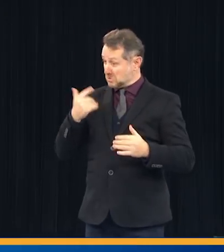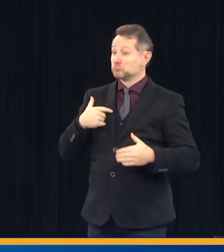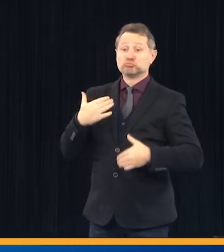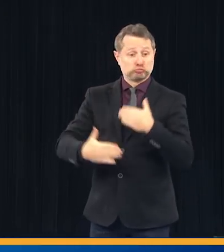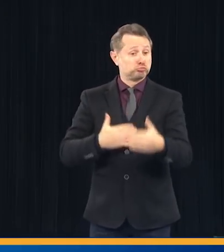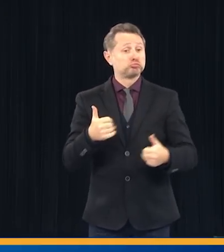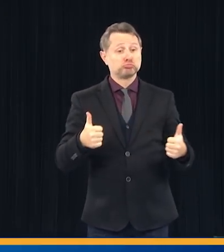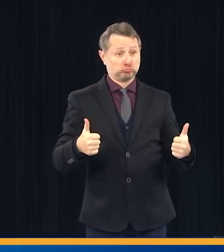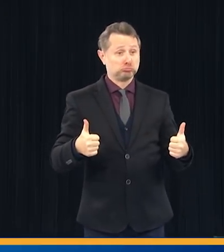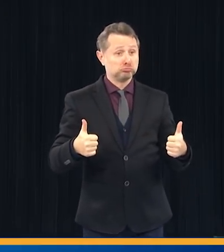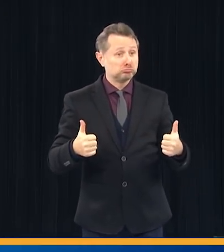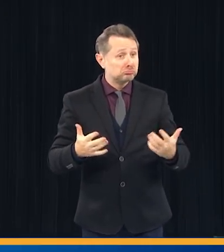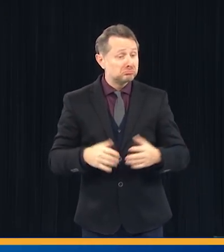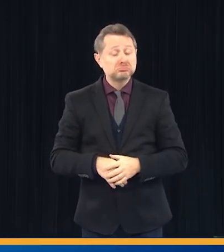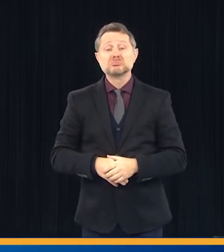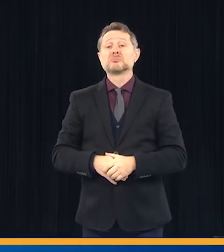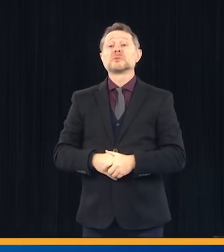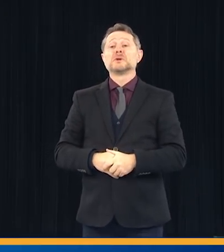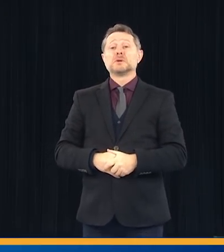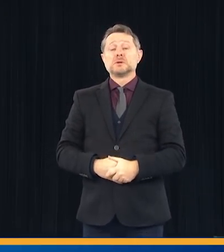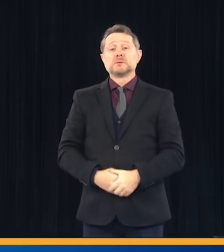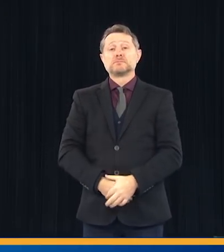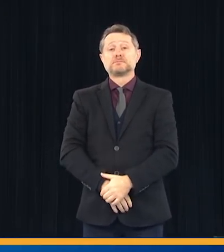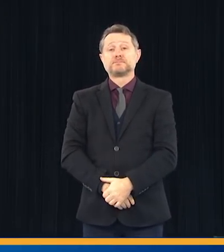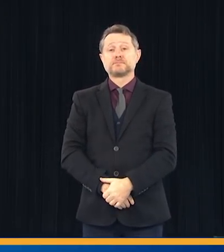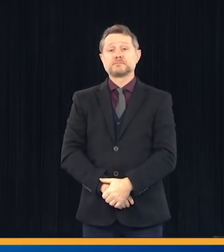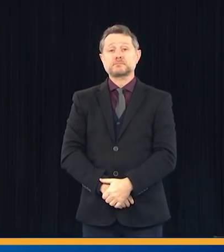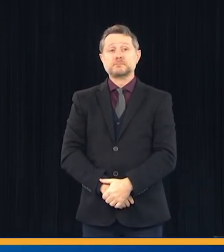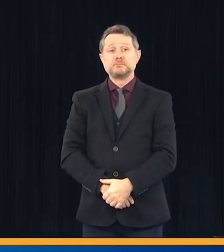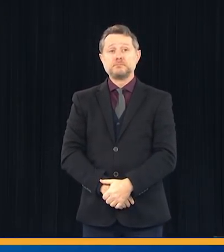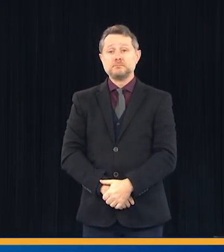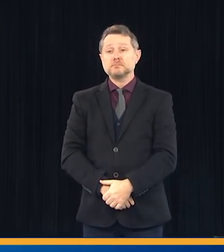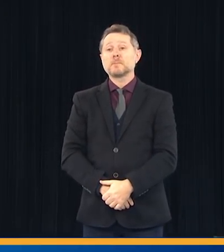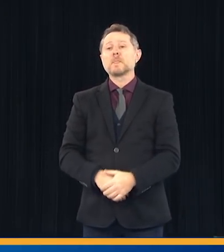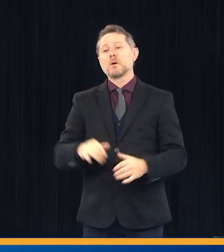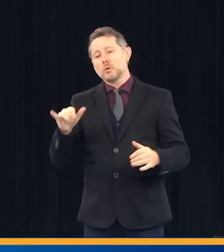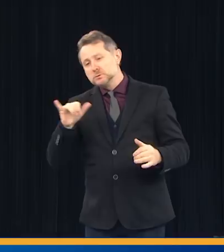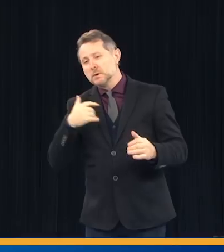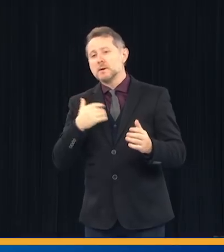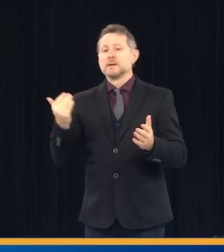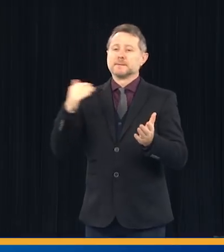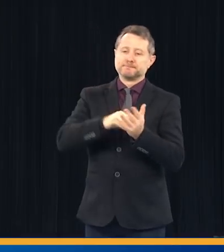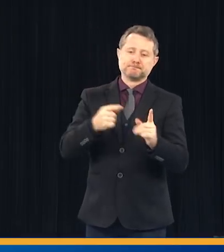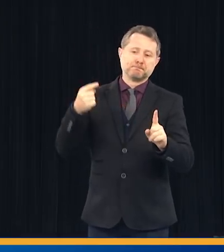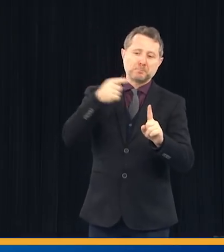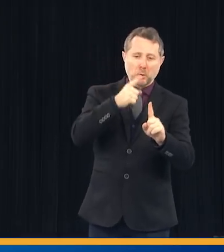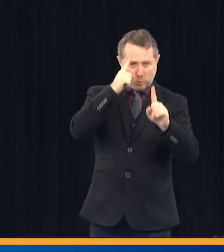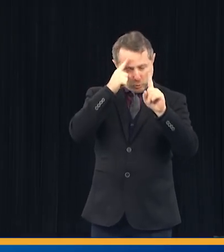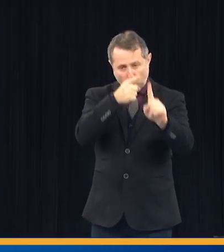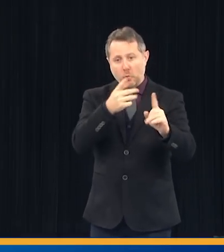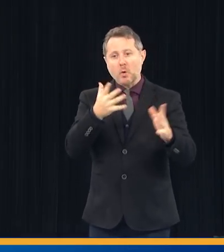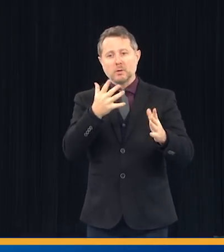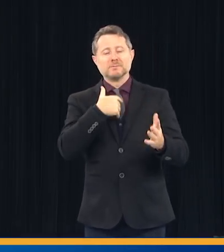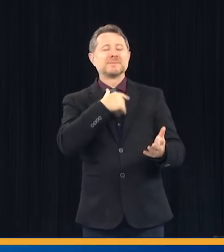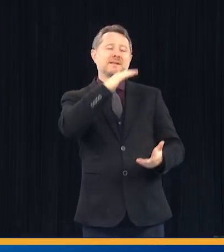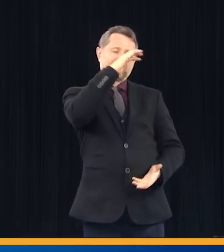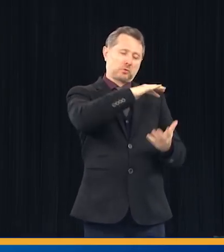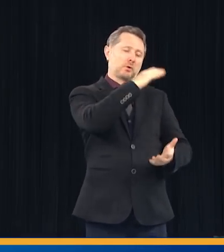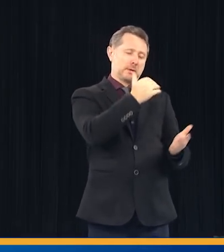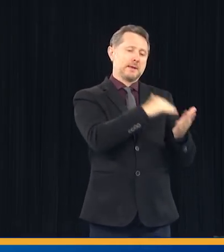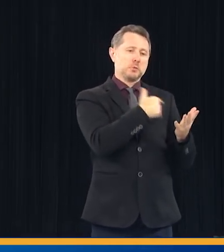then back to our our ventilator quest. A word to the local health